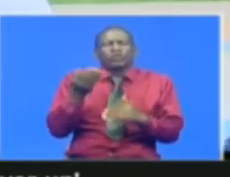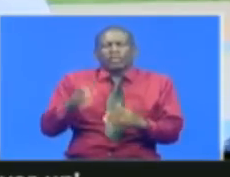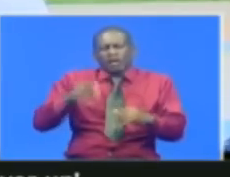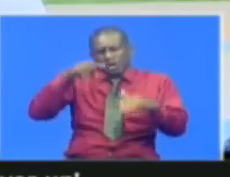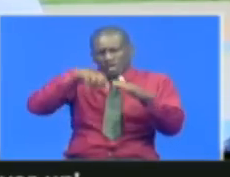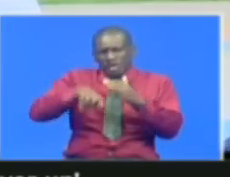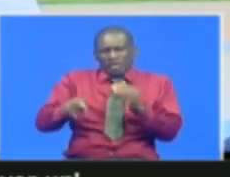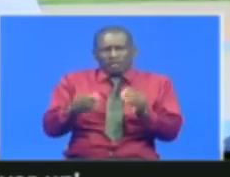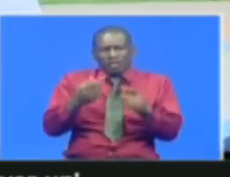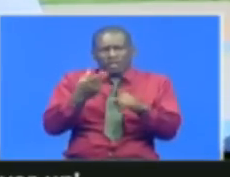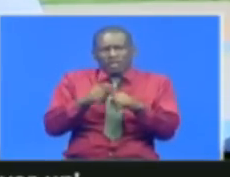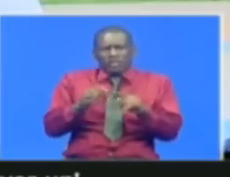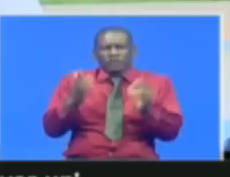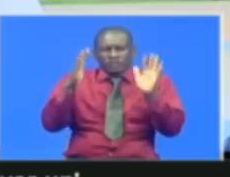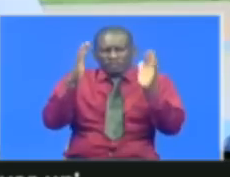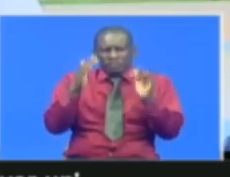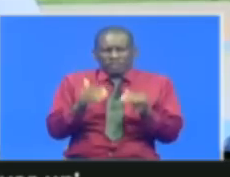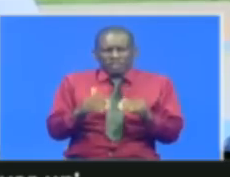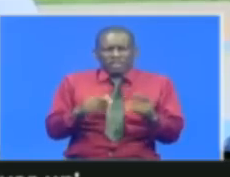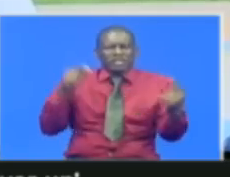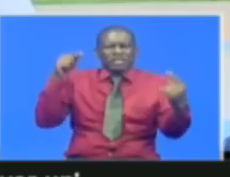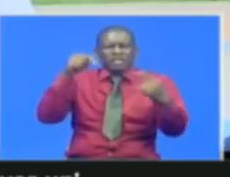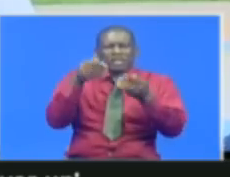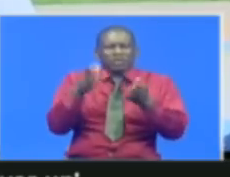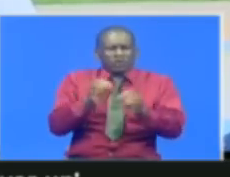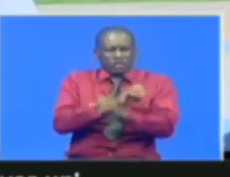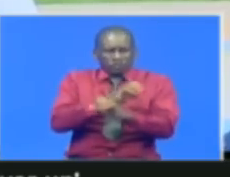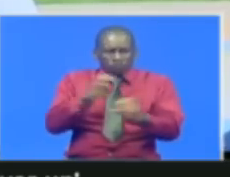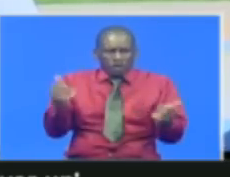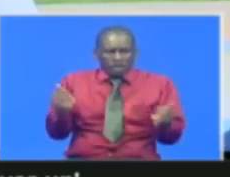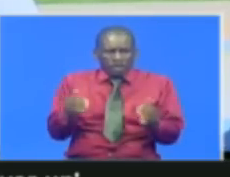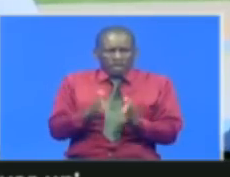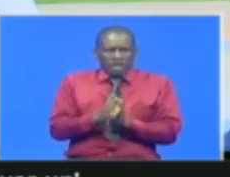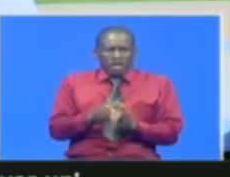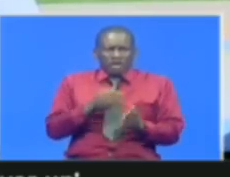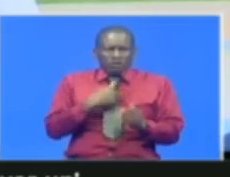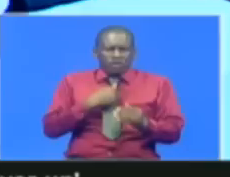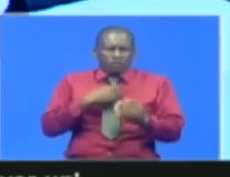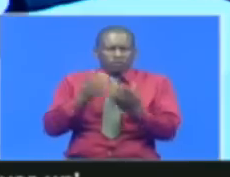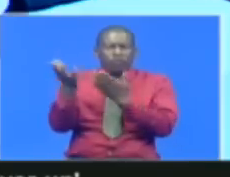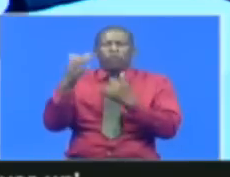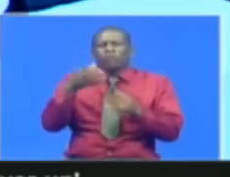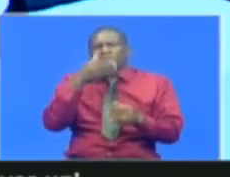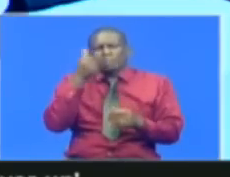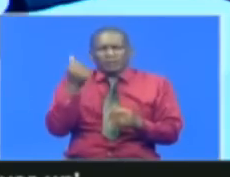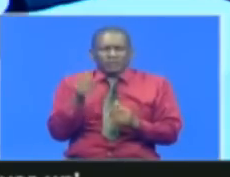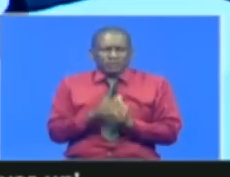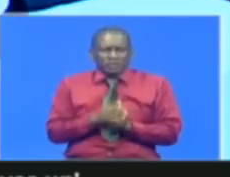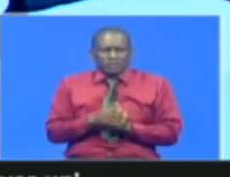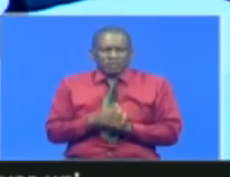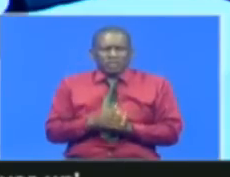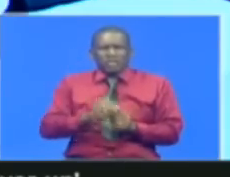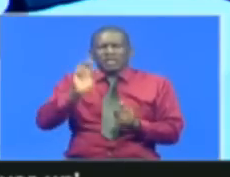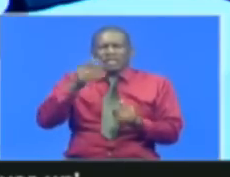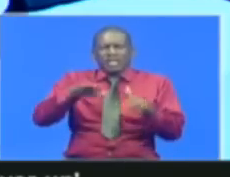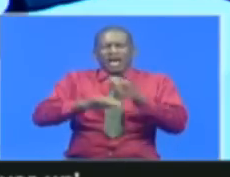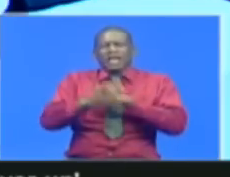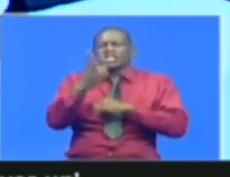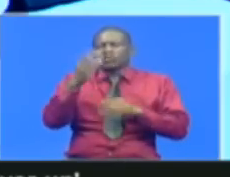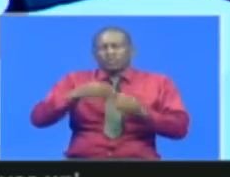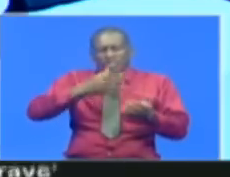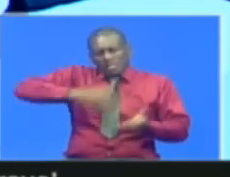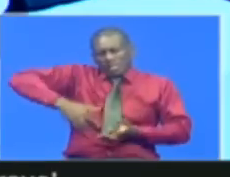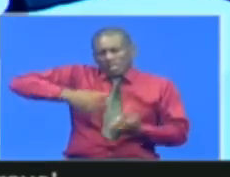and we celebrate. So far so good, and we are hoping for the best. Kenya's under-20 rugby